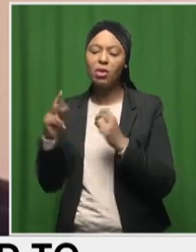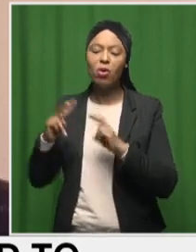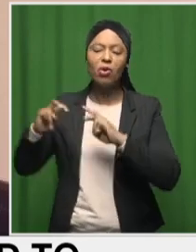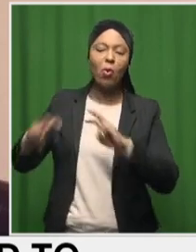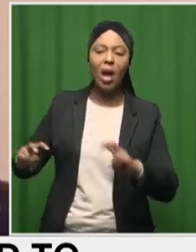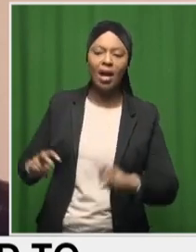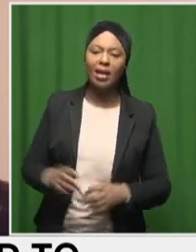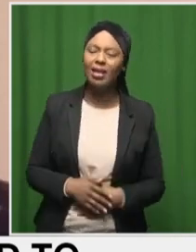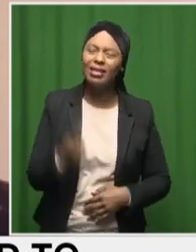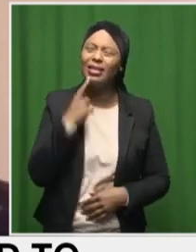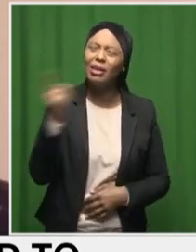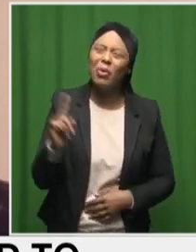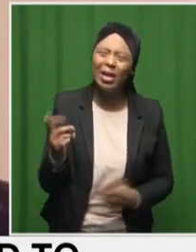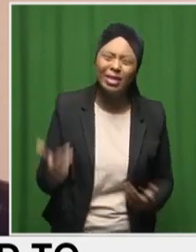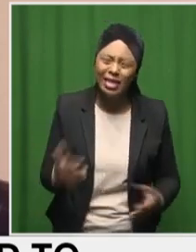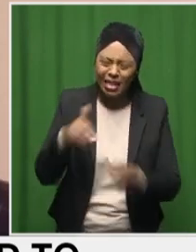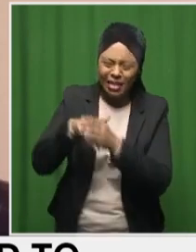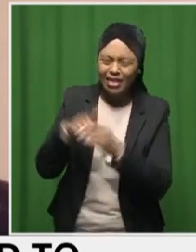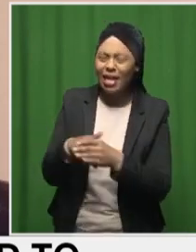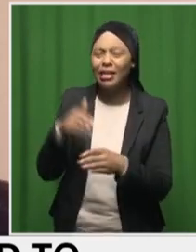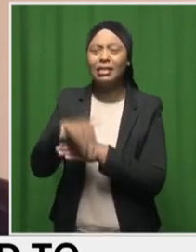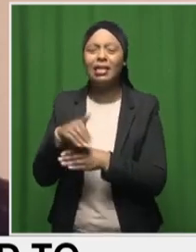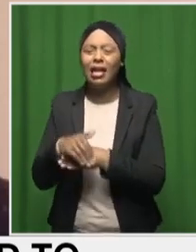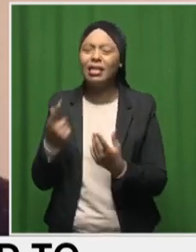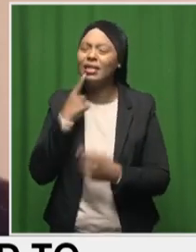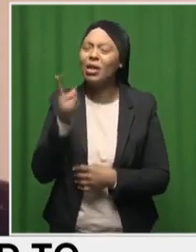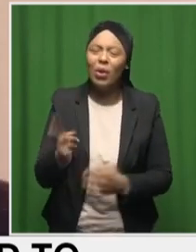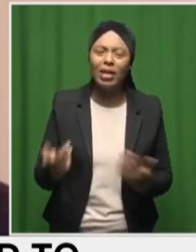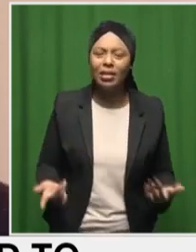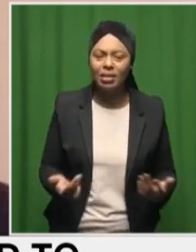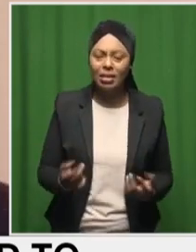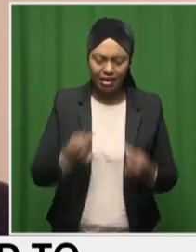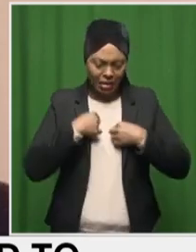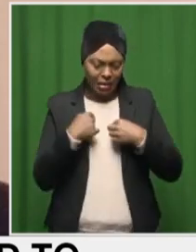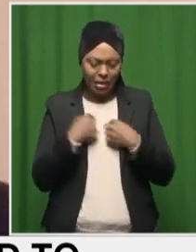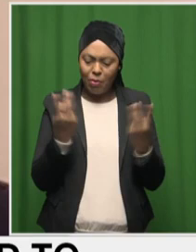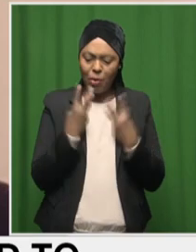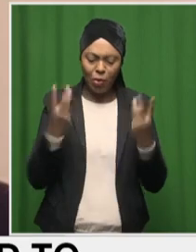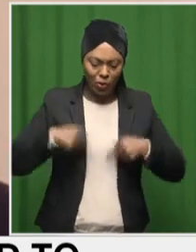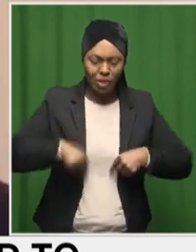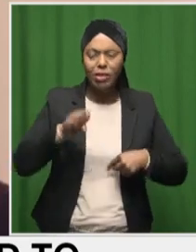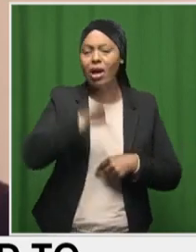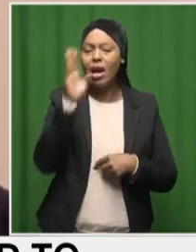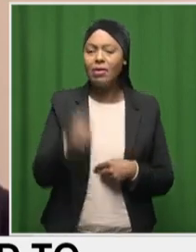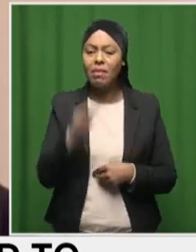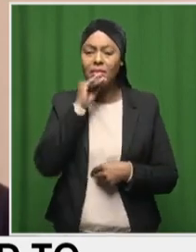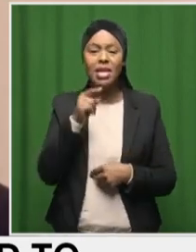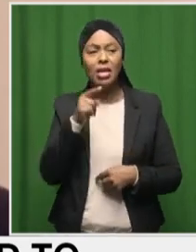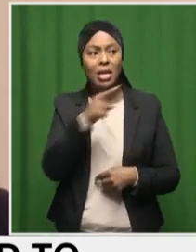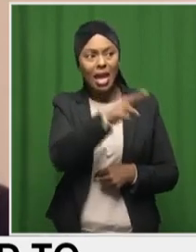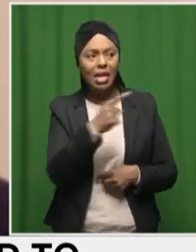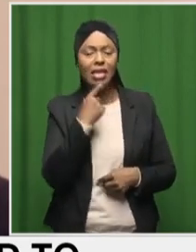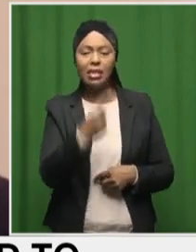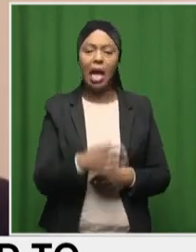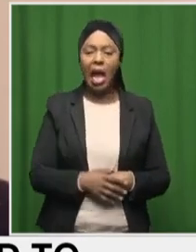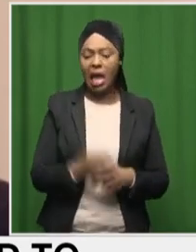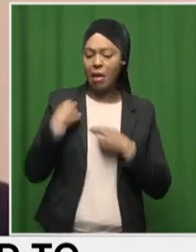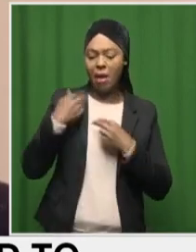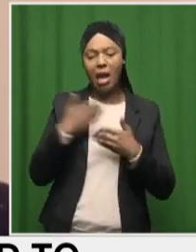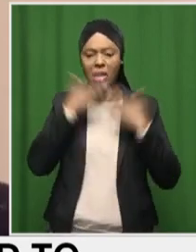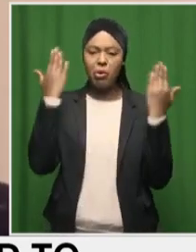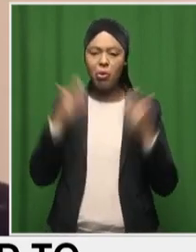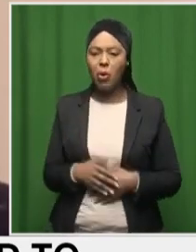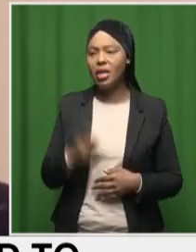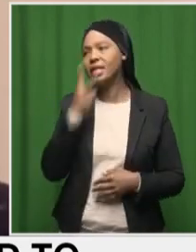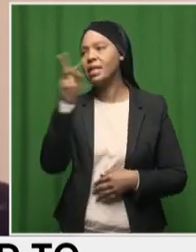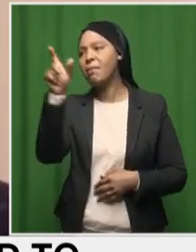the investment community internally and externally? To you and me as citizens. He says, I'm not in charge. Let's see somebody else can tell